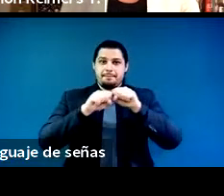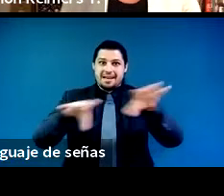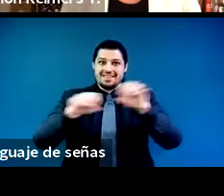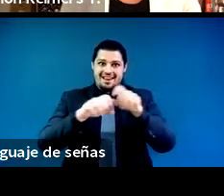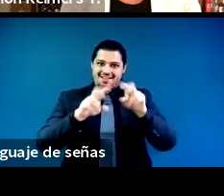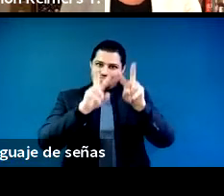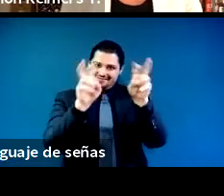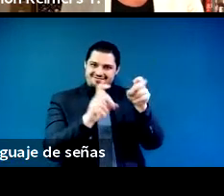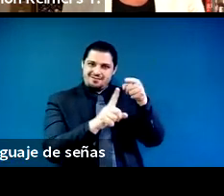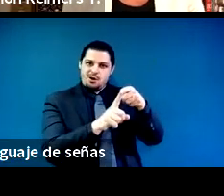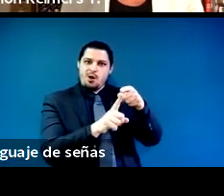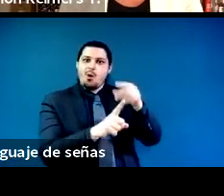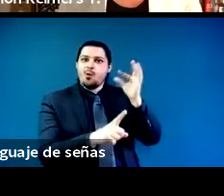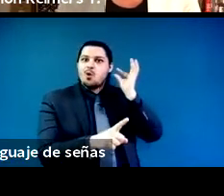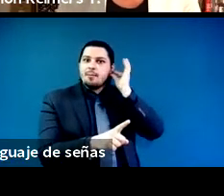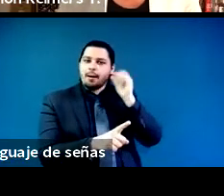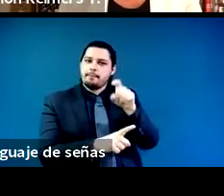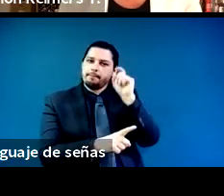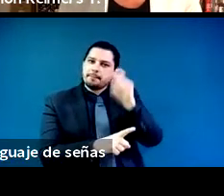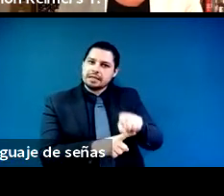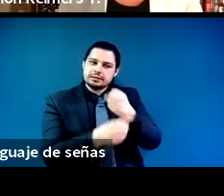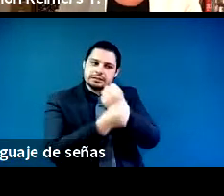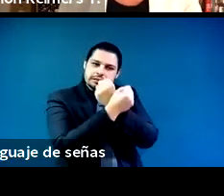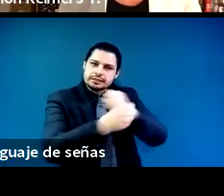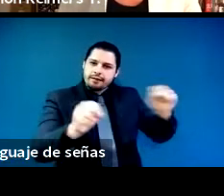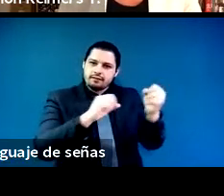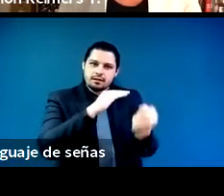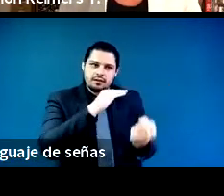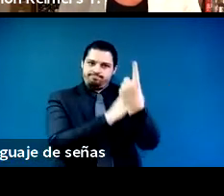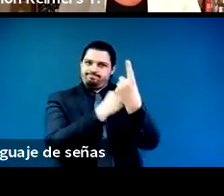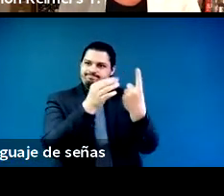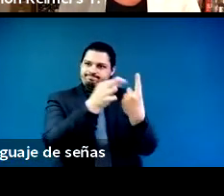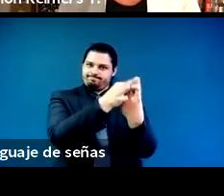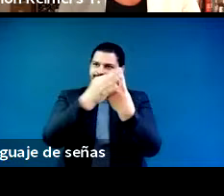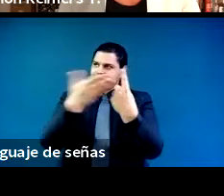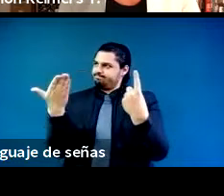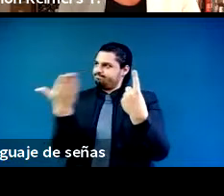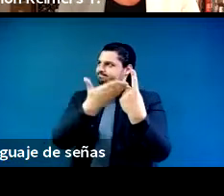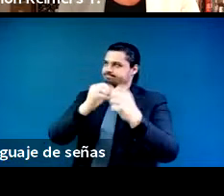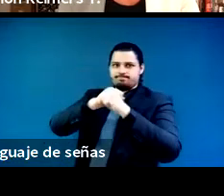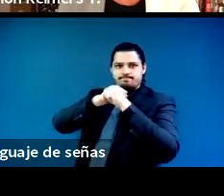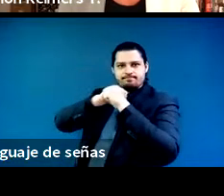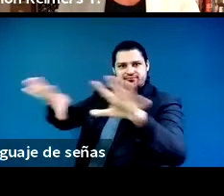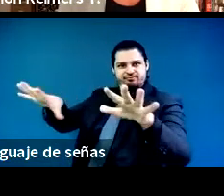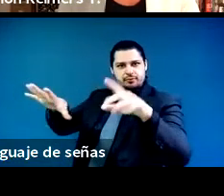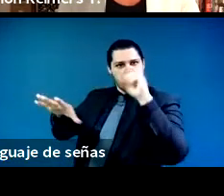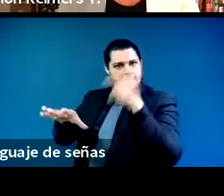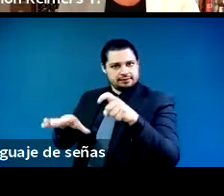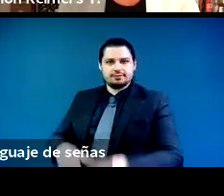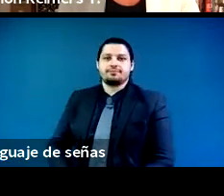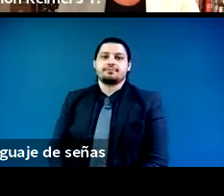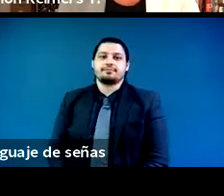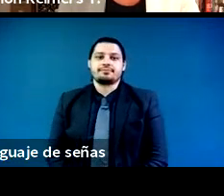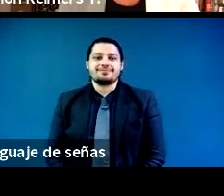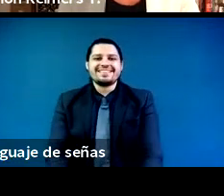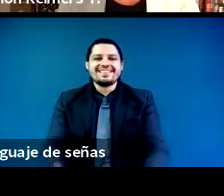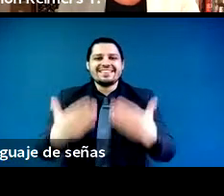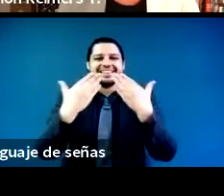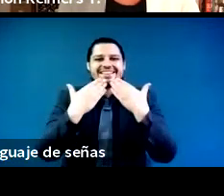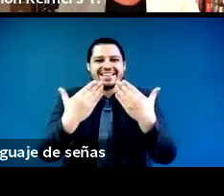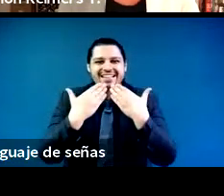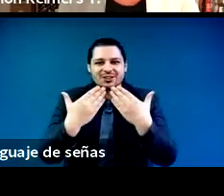so much. So I'm gonna start with this question, and I would like first Pascal and